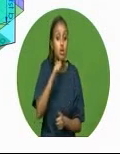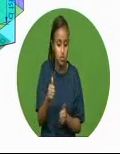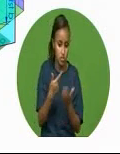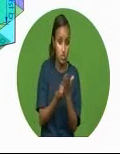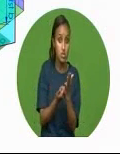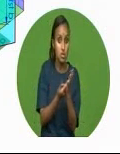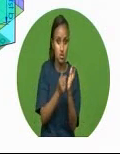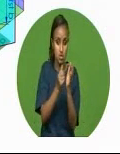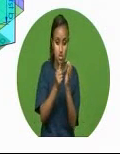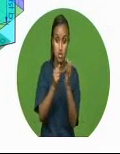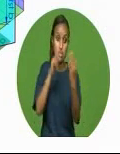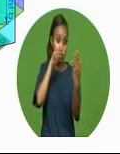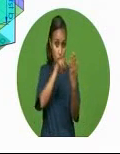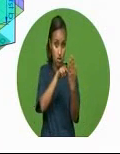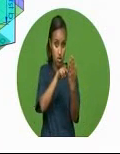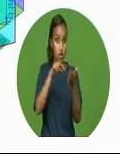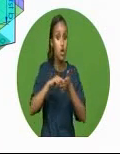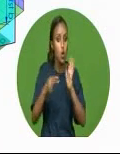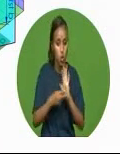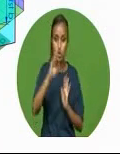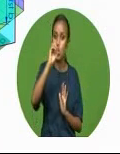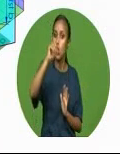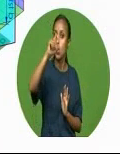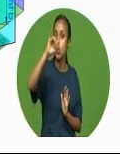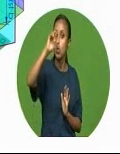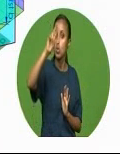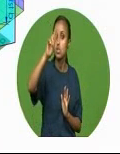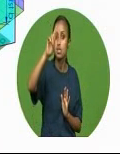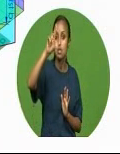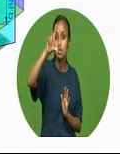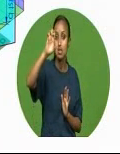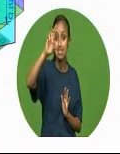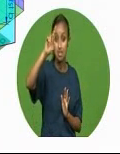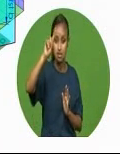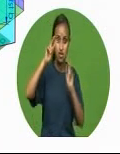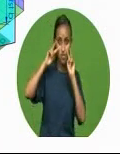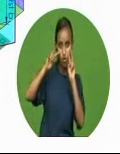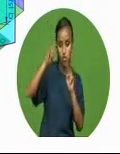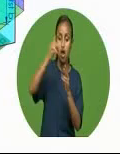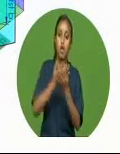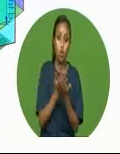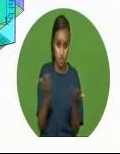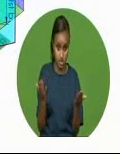which are not among the principal views are called auxiliary views of the object.